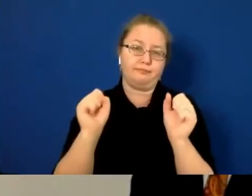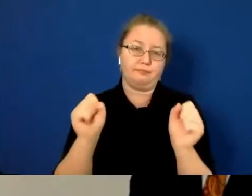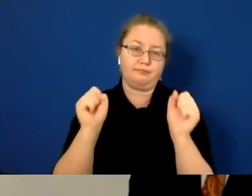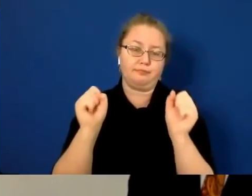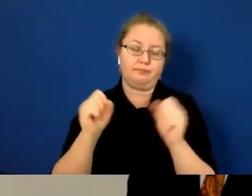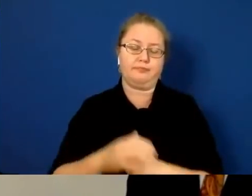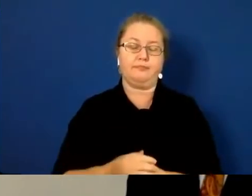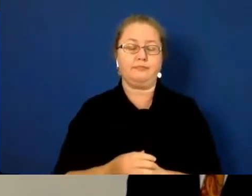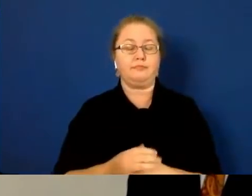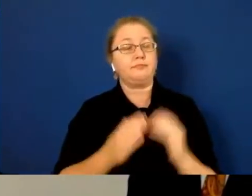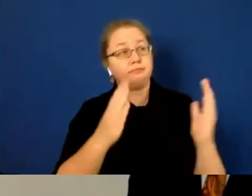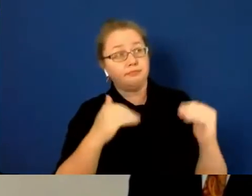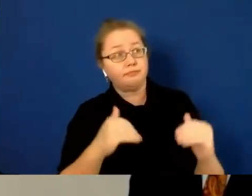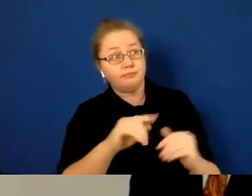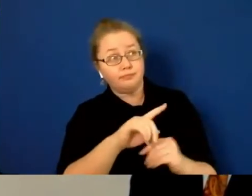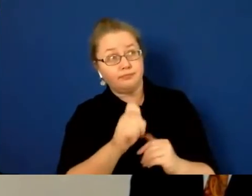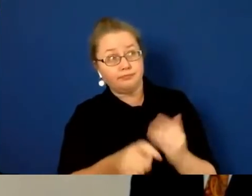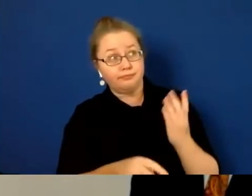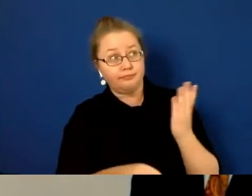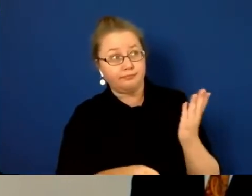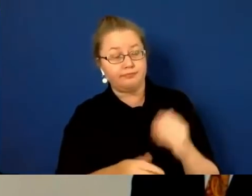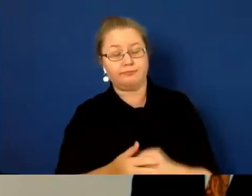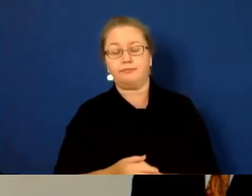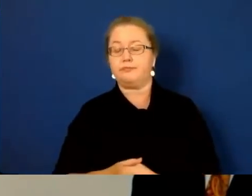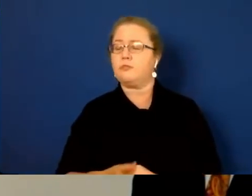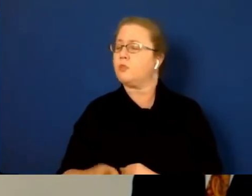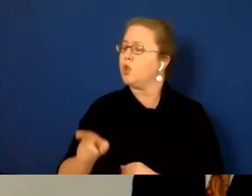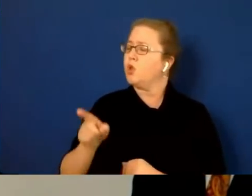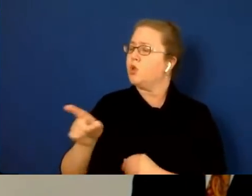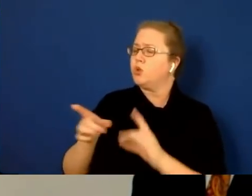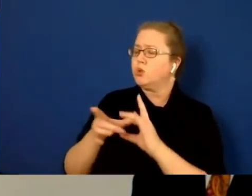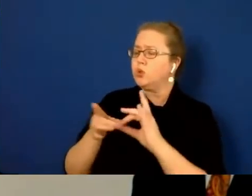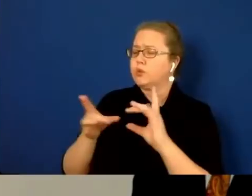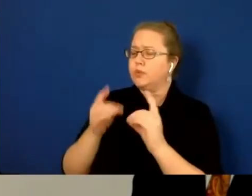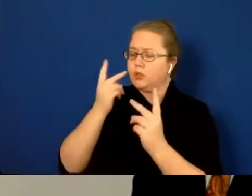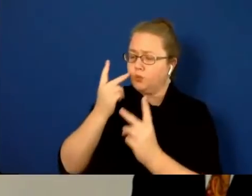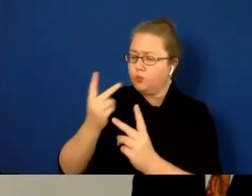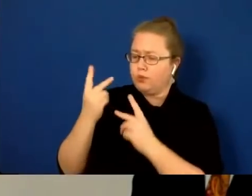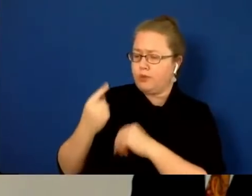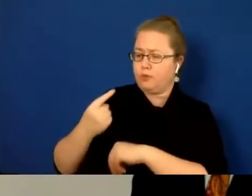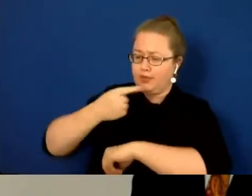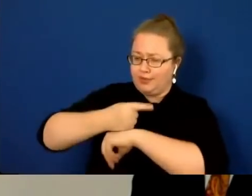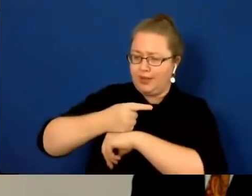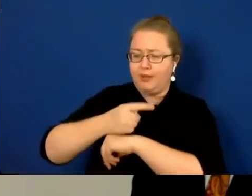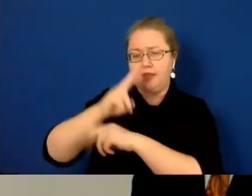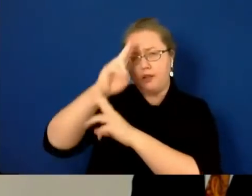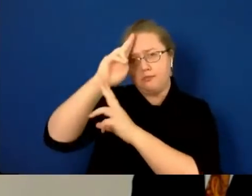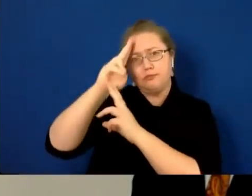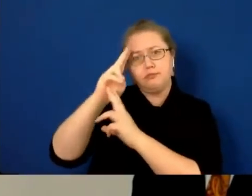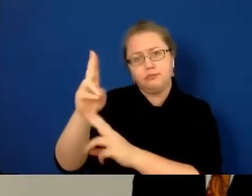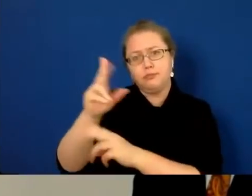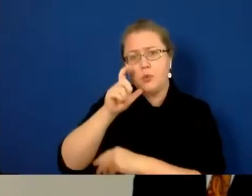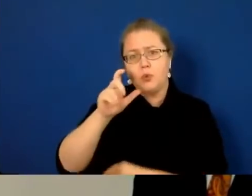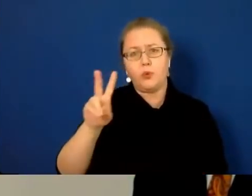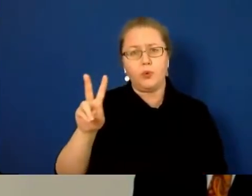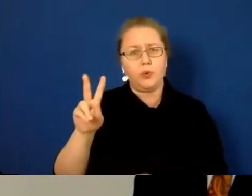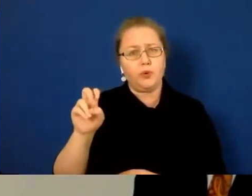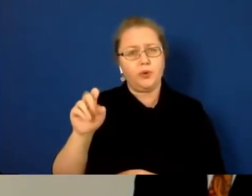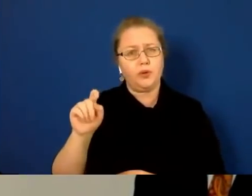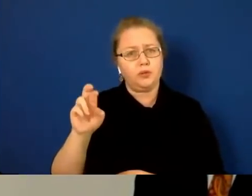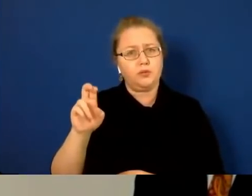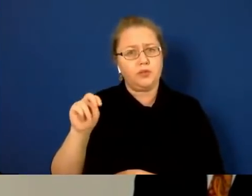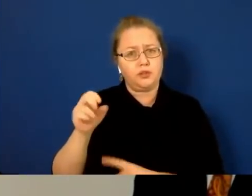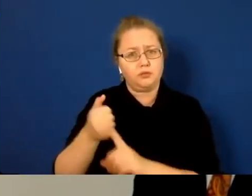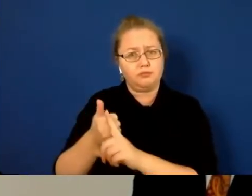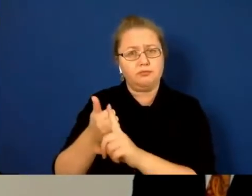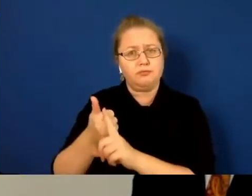importance right now of keeping our celebrations to the small and safe ones, and keeping the larger celebrations of